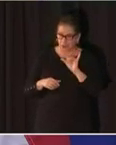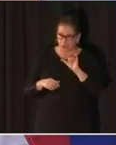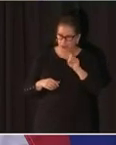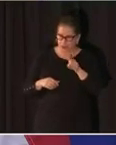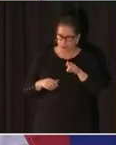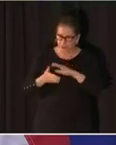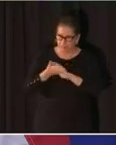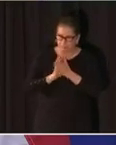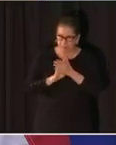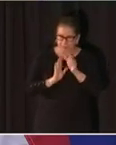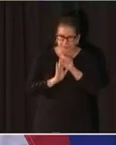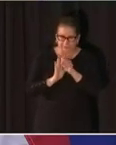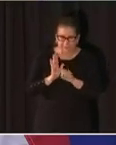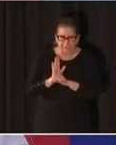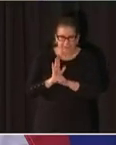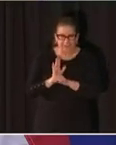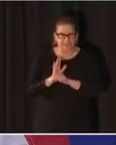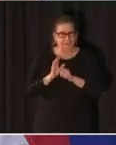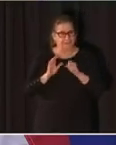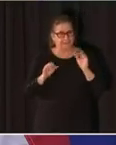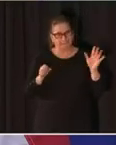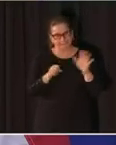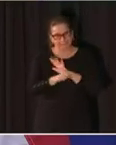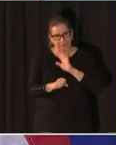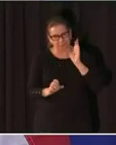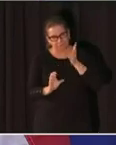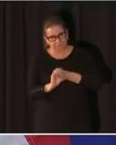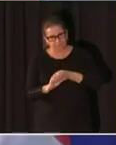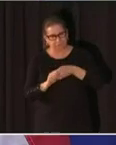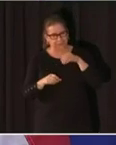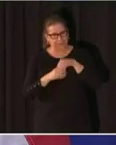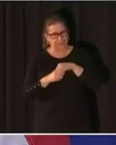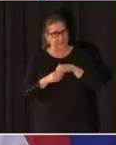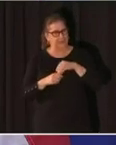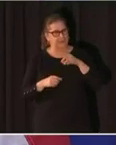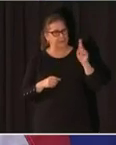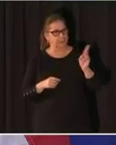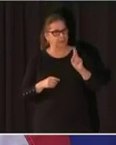with that, we are available for your questions.